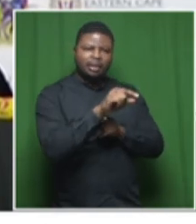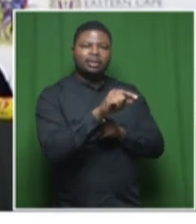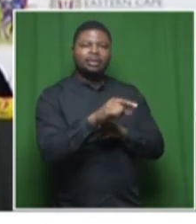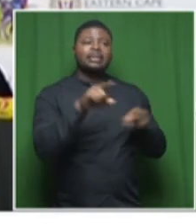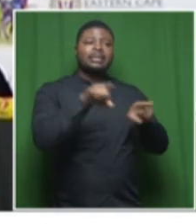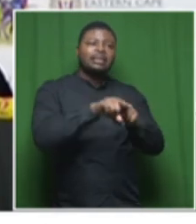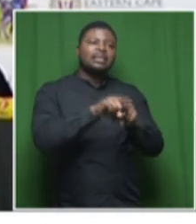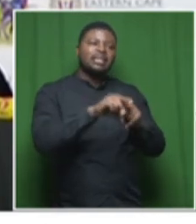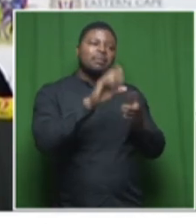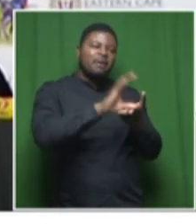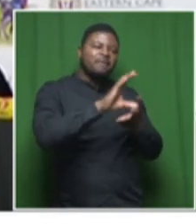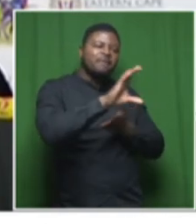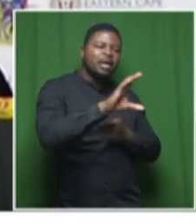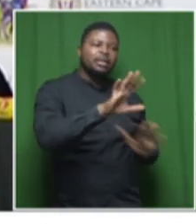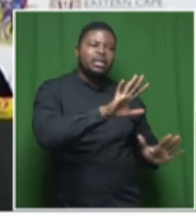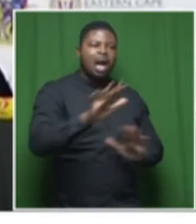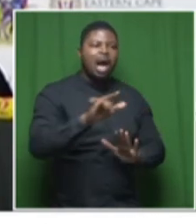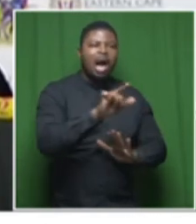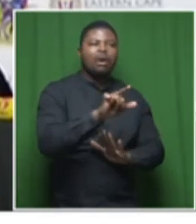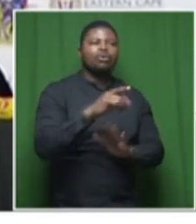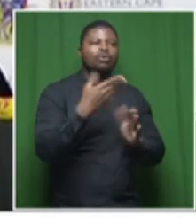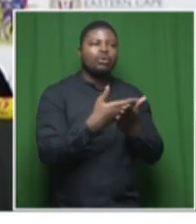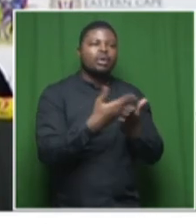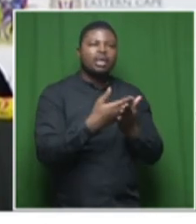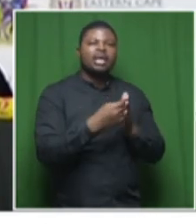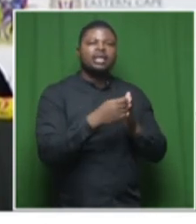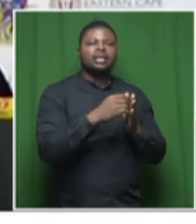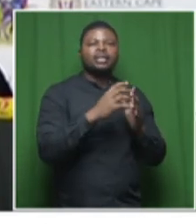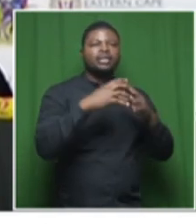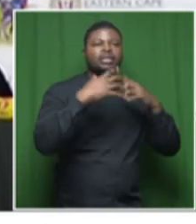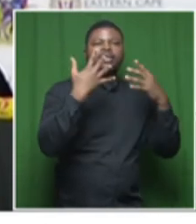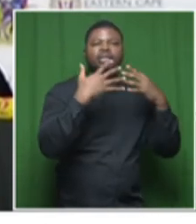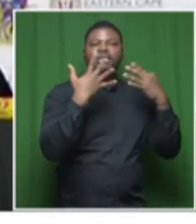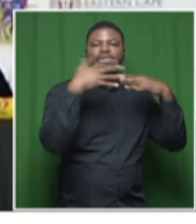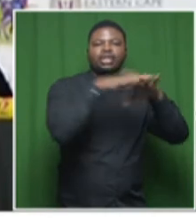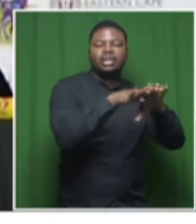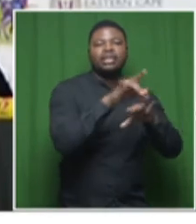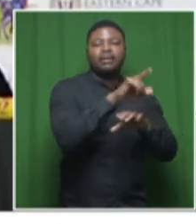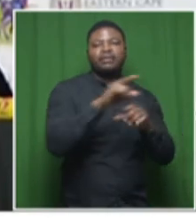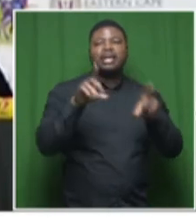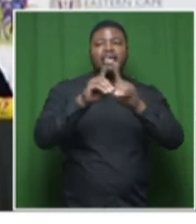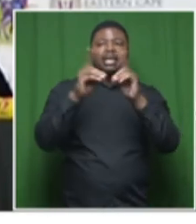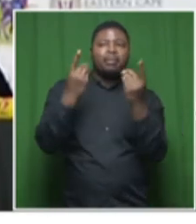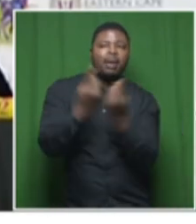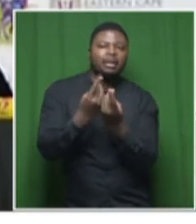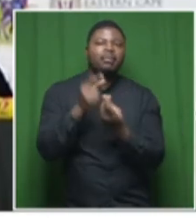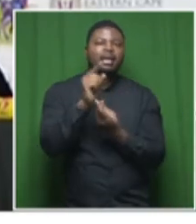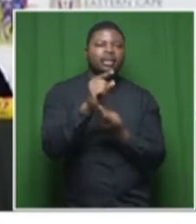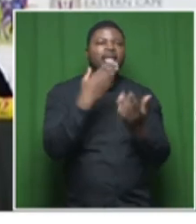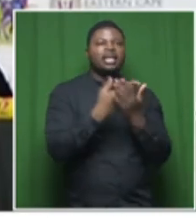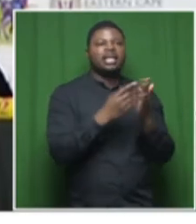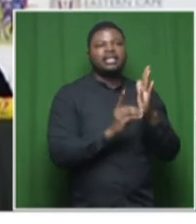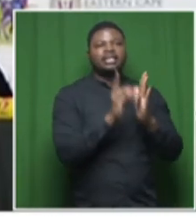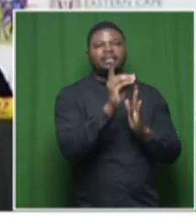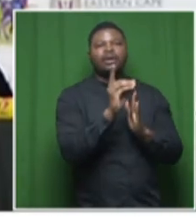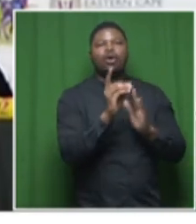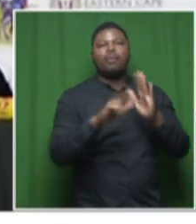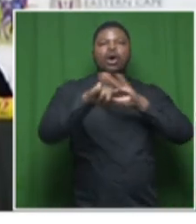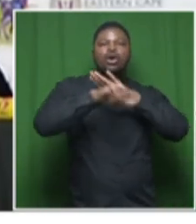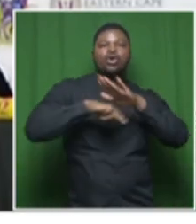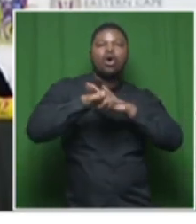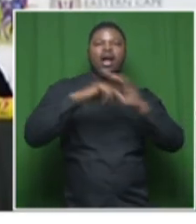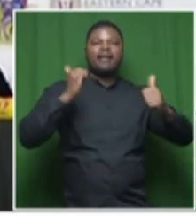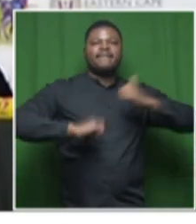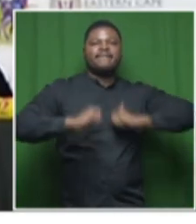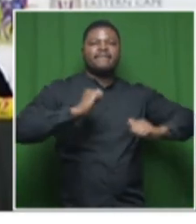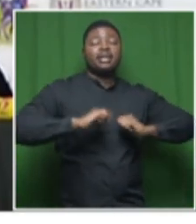funding initiatives that the department and ECPAC wishes to implement in order to grow the local film industry in the Eastern Cape. It's a